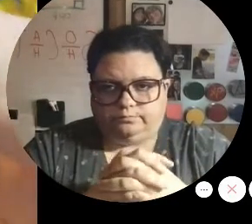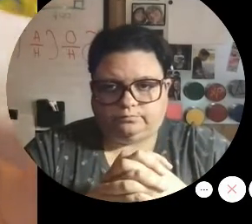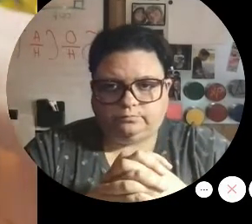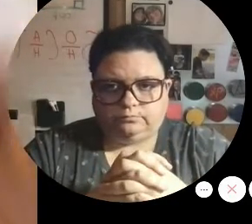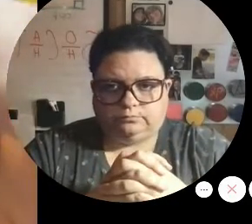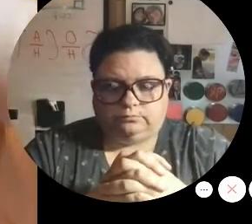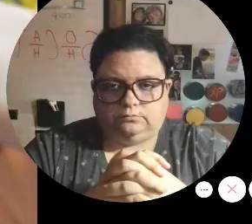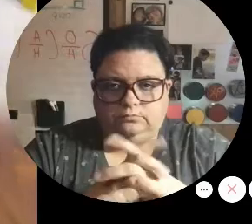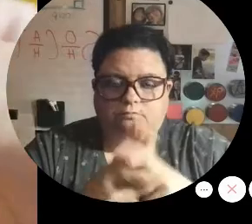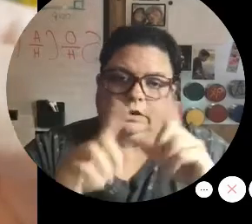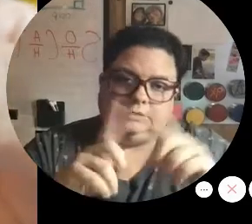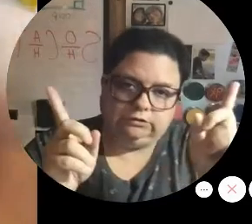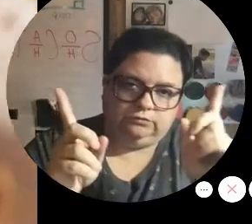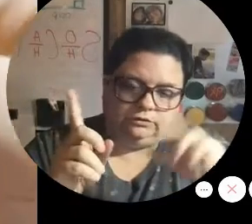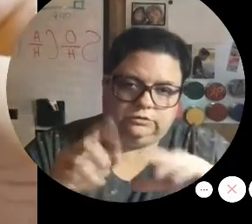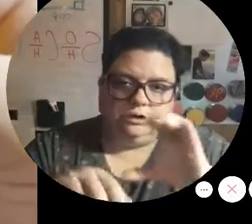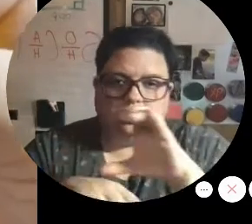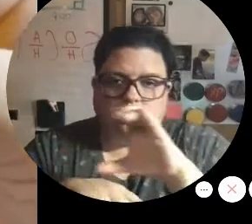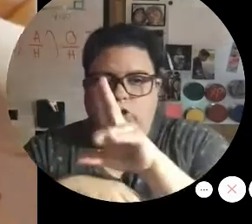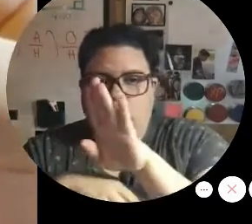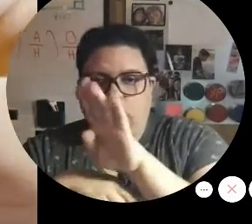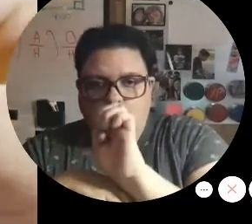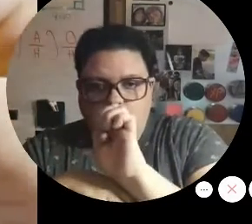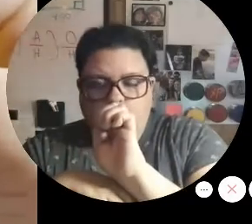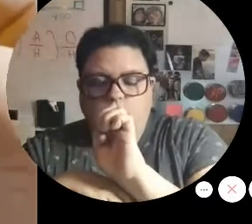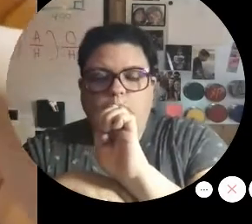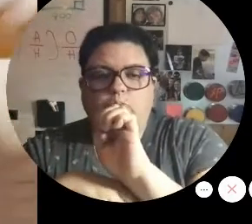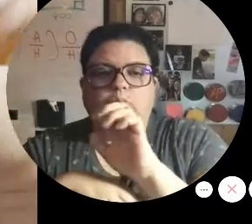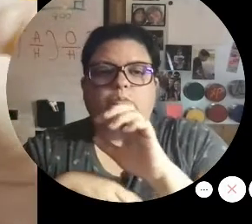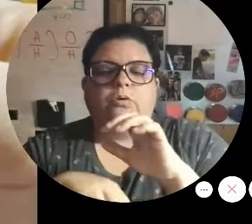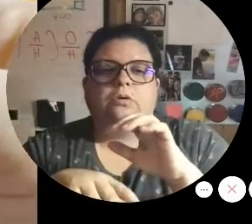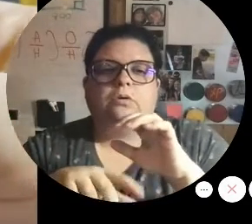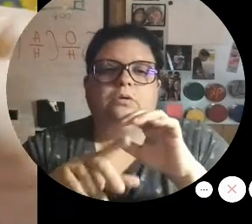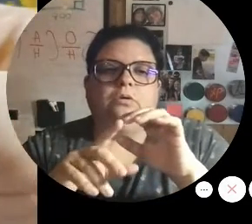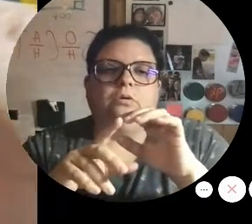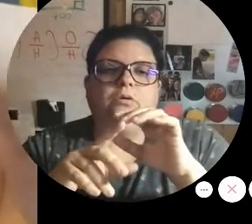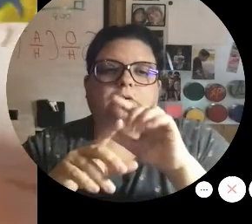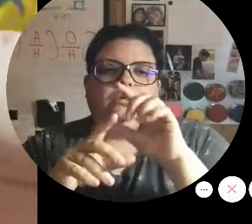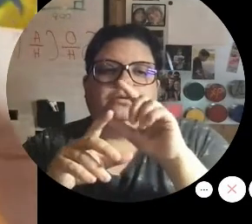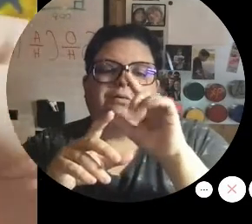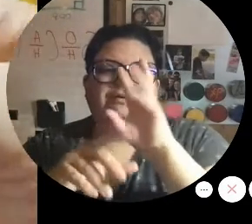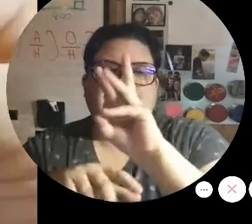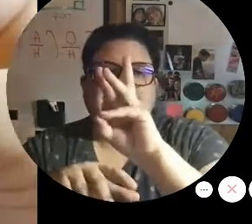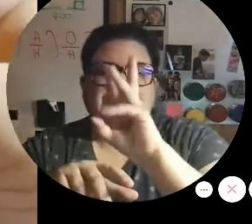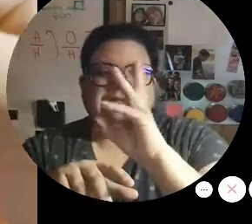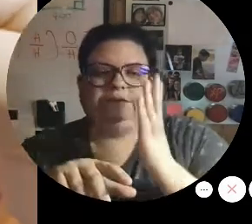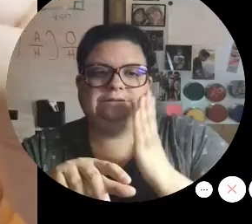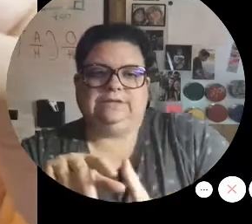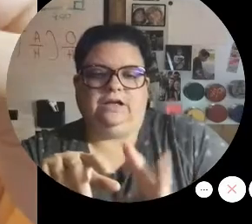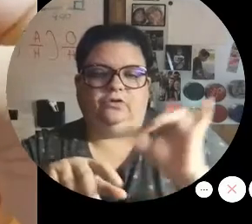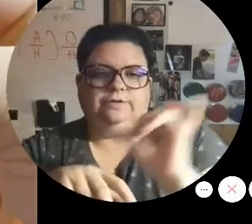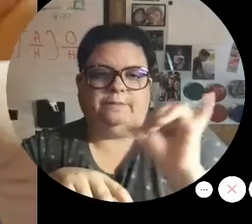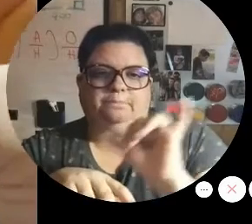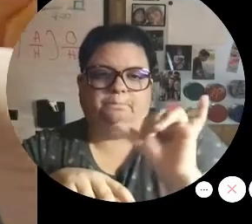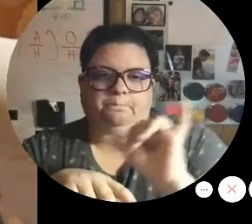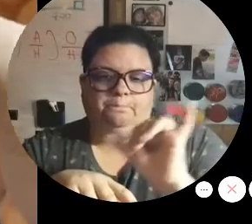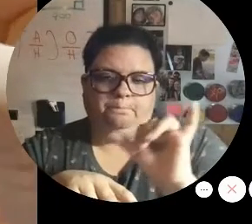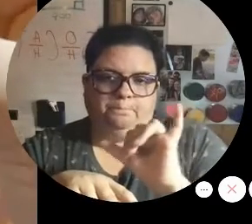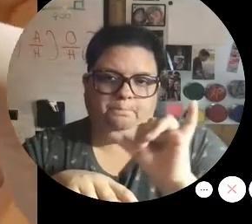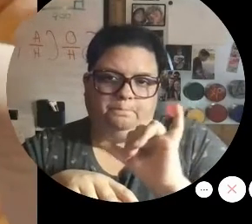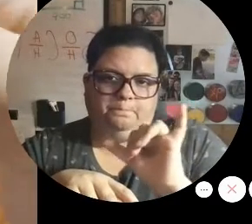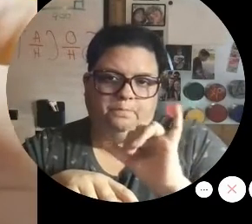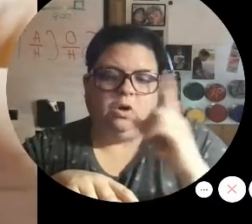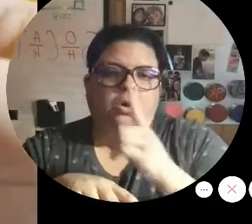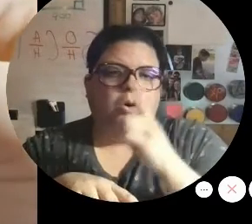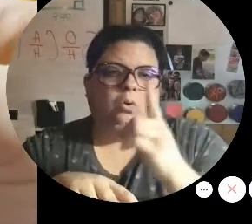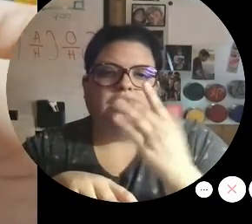The difference, obviously, is that a cube has all 6 sides are the same, so you're